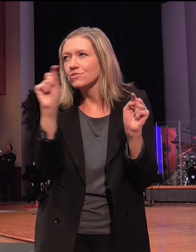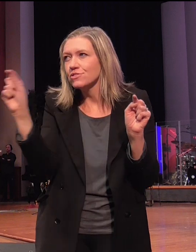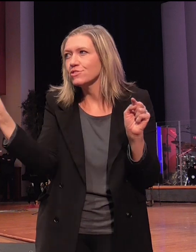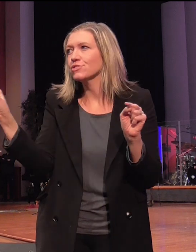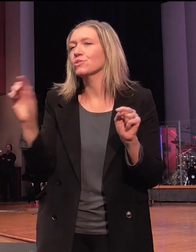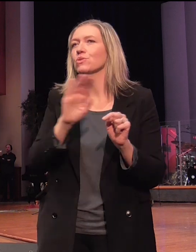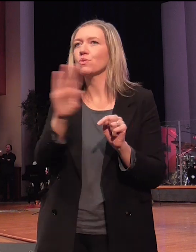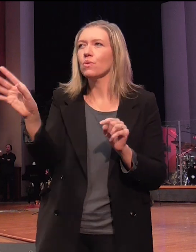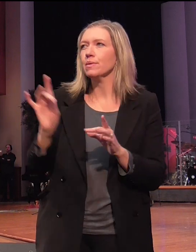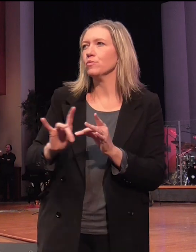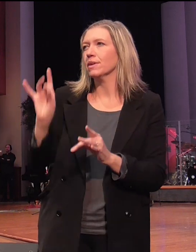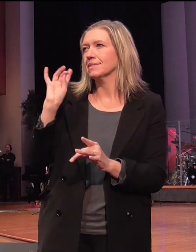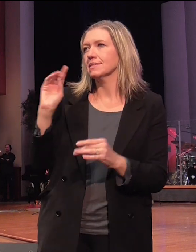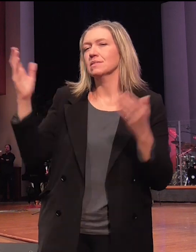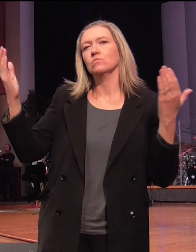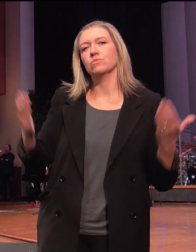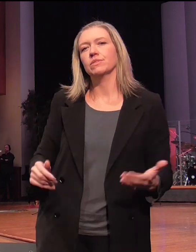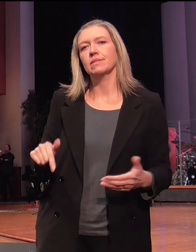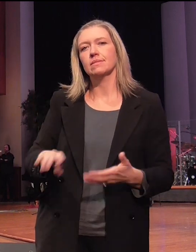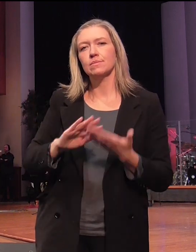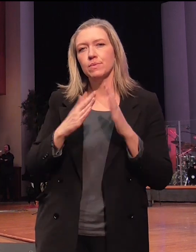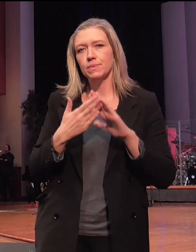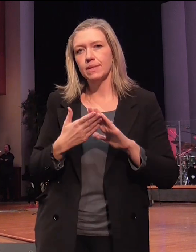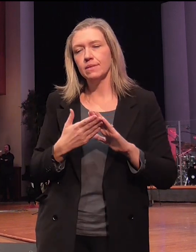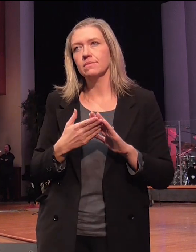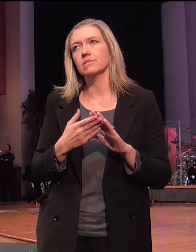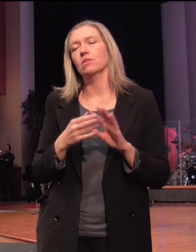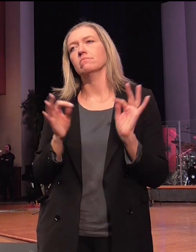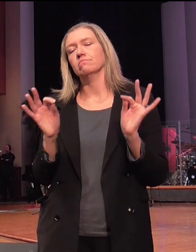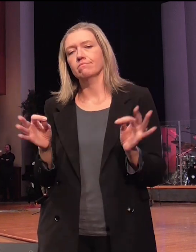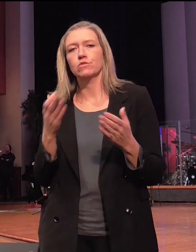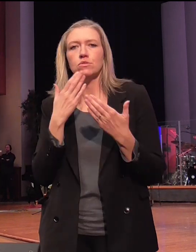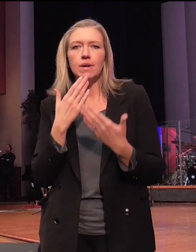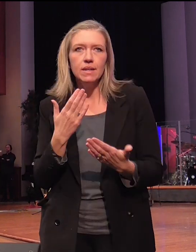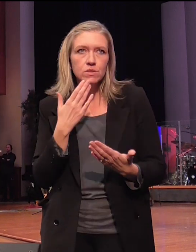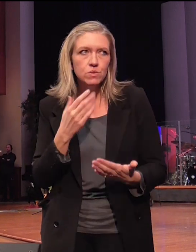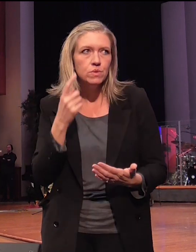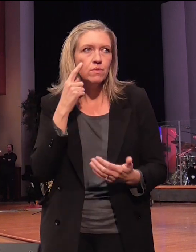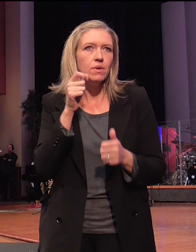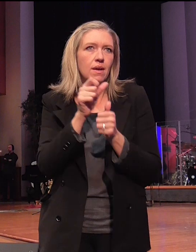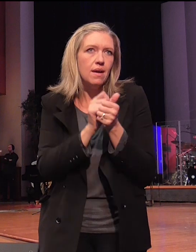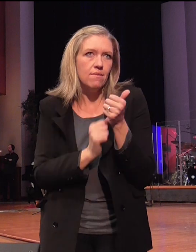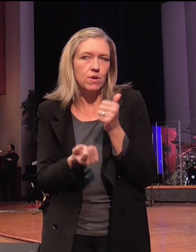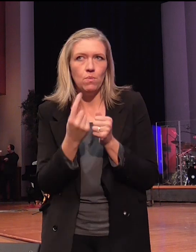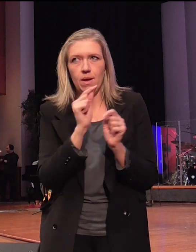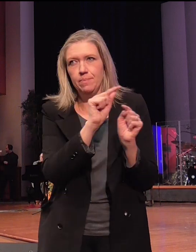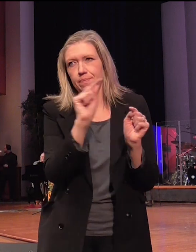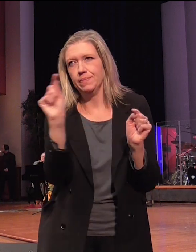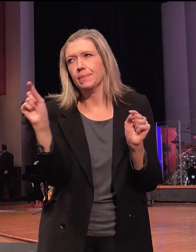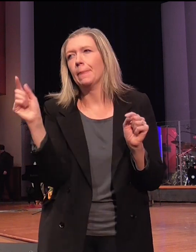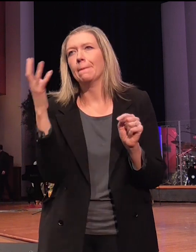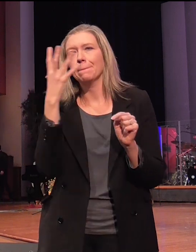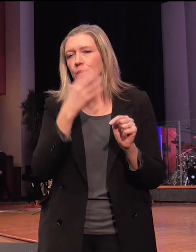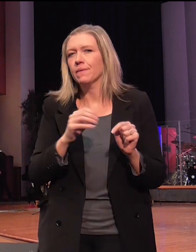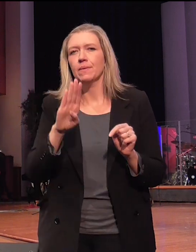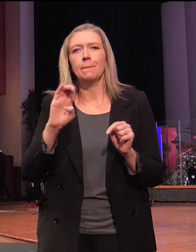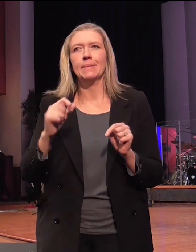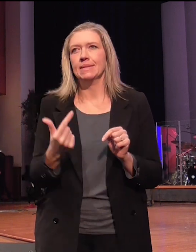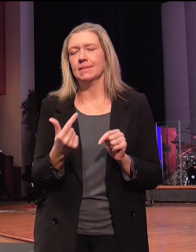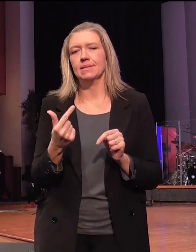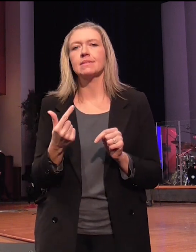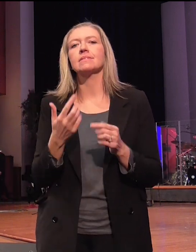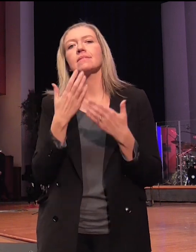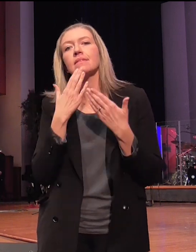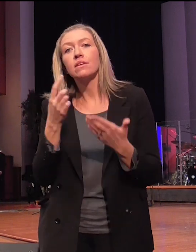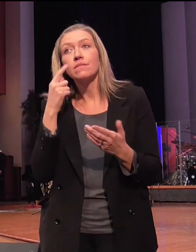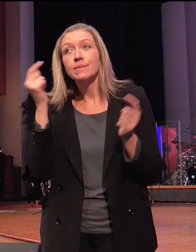presence that you bring to this beautiful community, and so great gratitude for every one of your beautiful beingness. So thank you for being